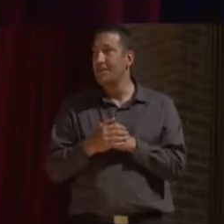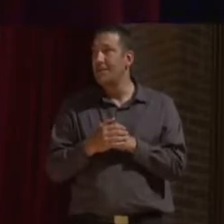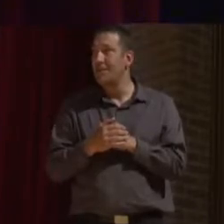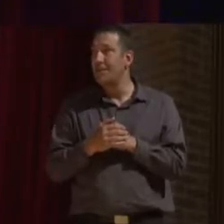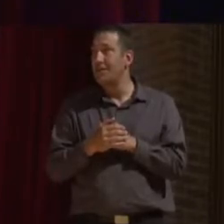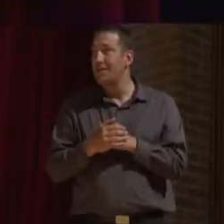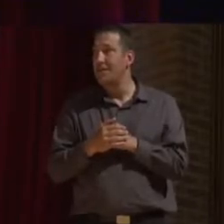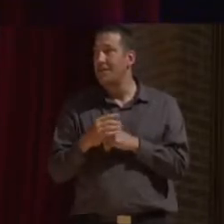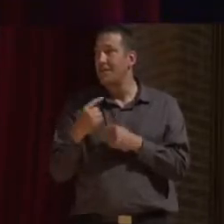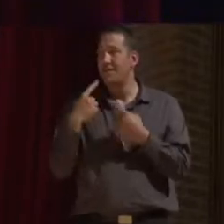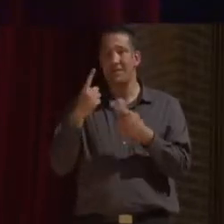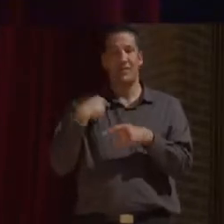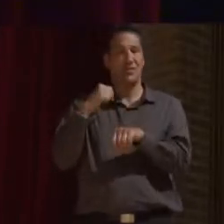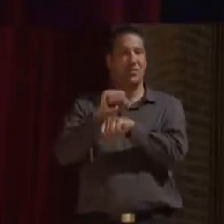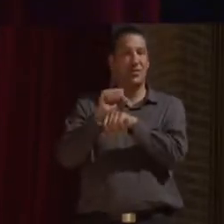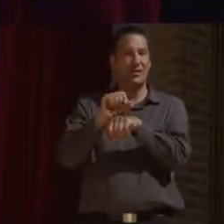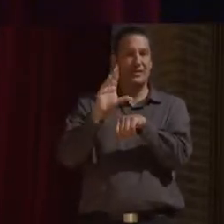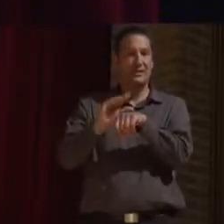Since working at Discount Tire,